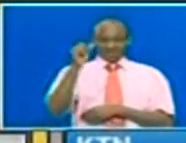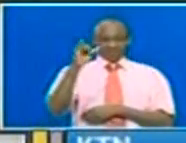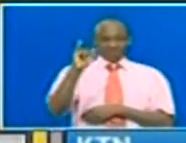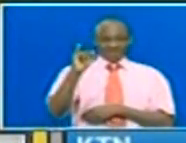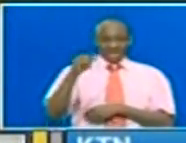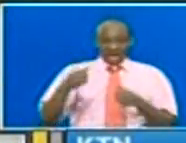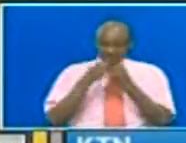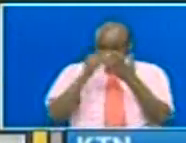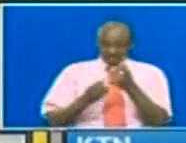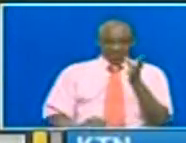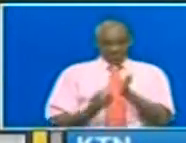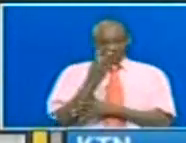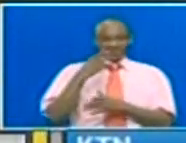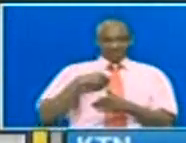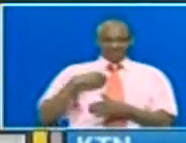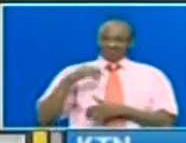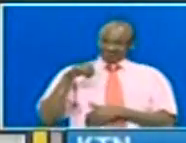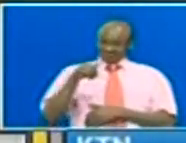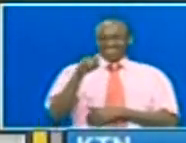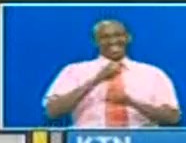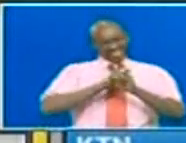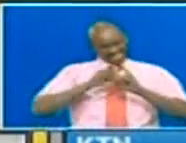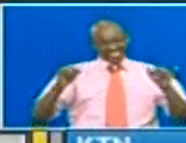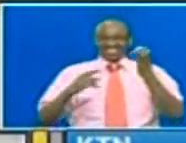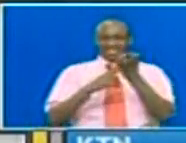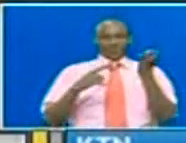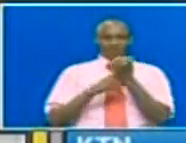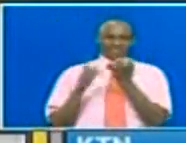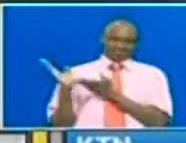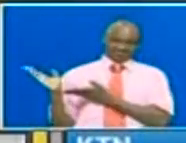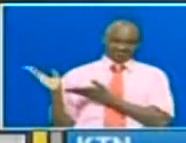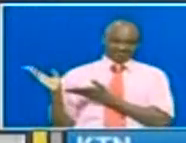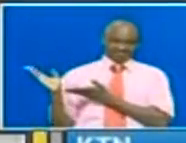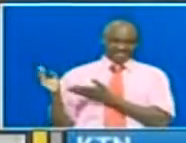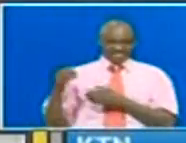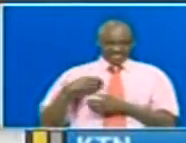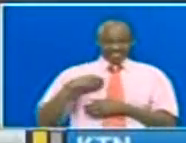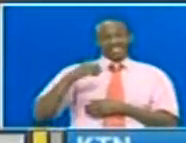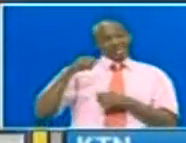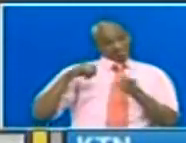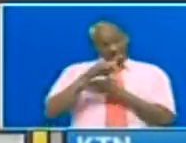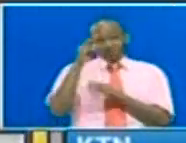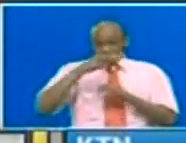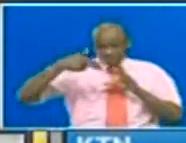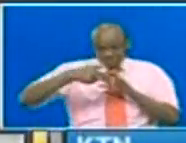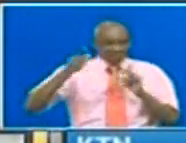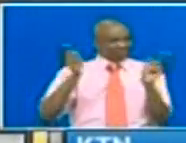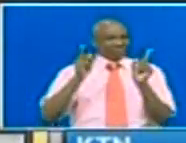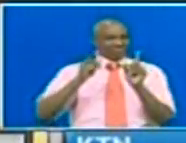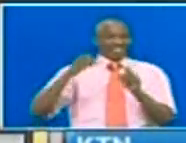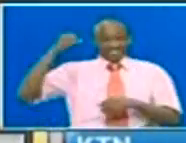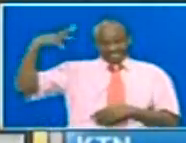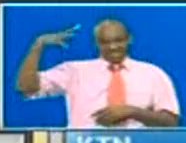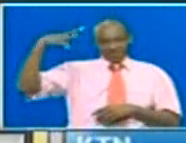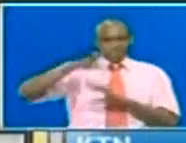they unveiled the latest sensation in clean energy technology. This is a solar-powered plane whose inventors say will